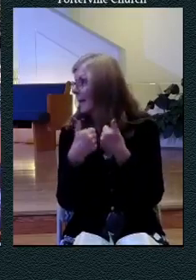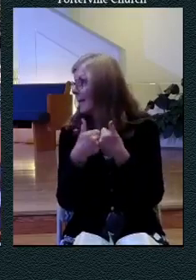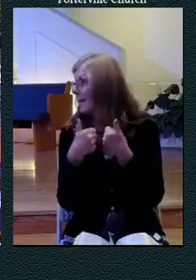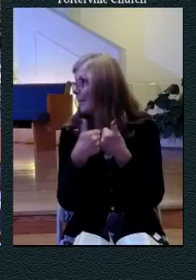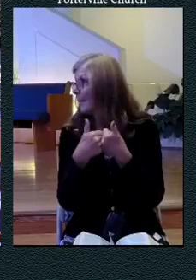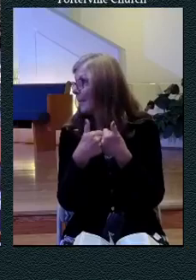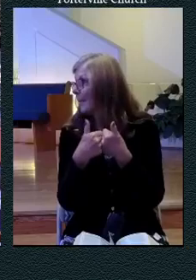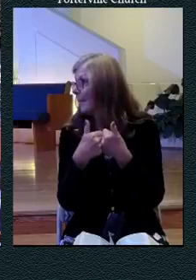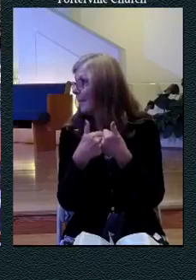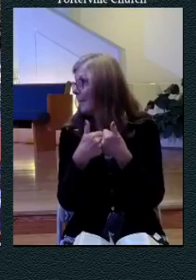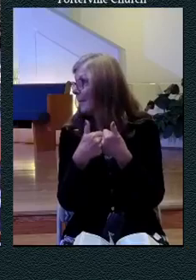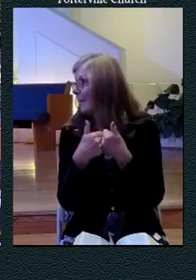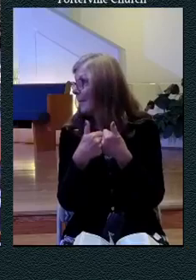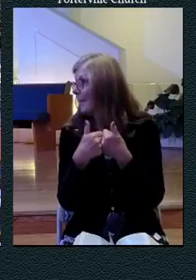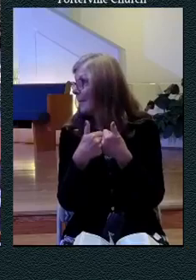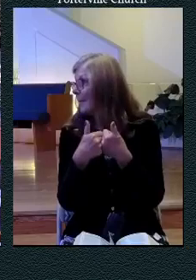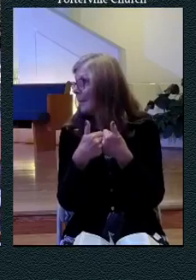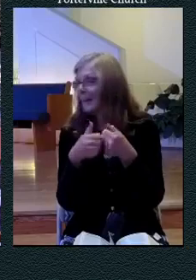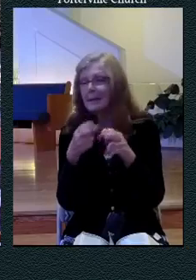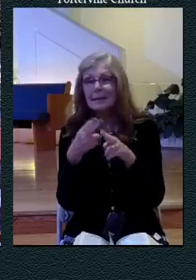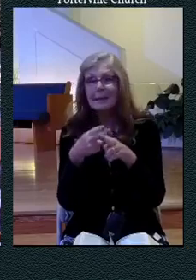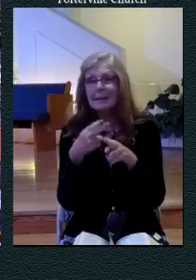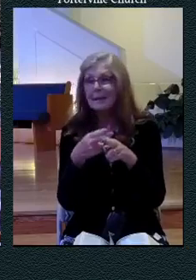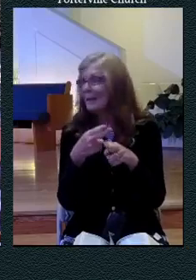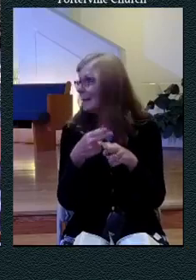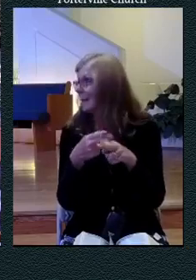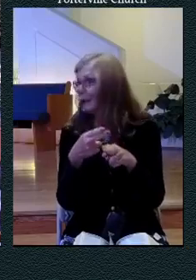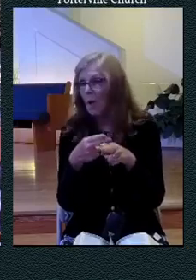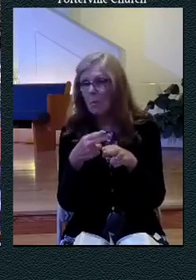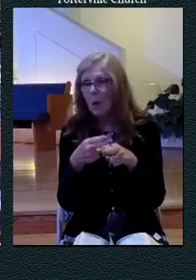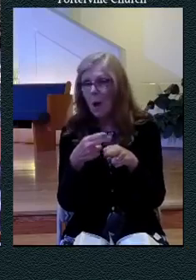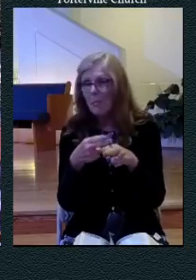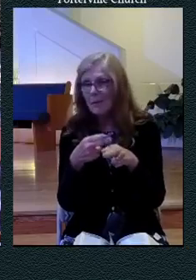called Bob. Hi, Aubrey.